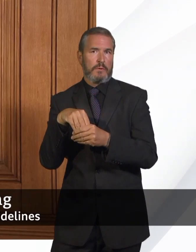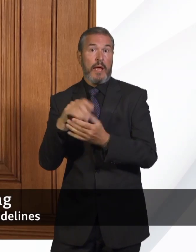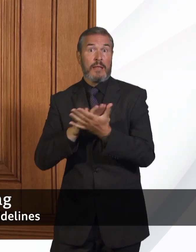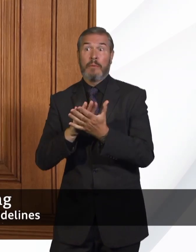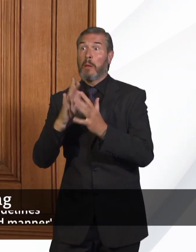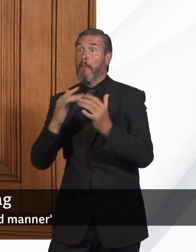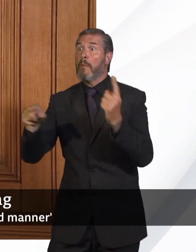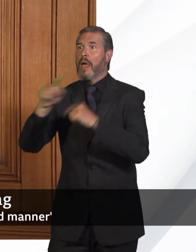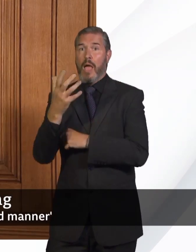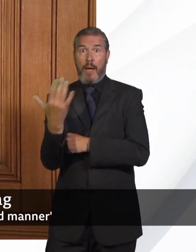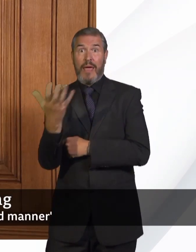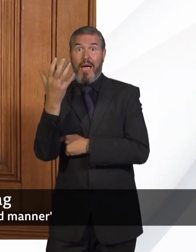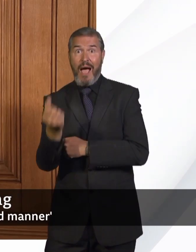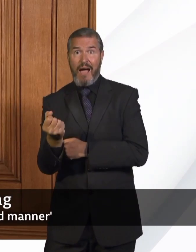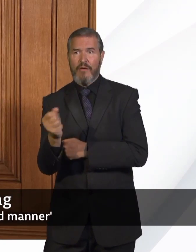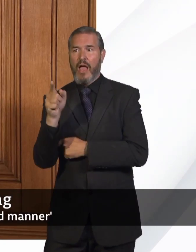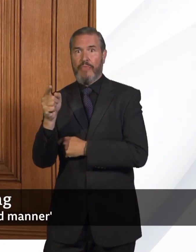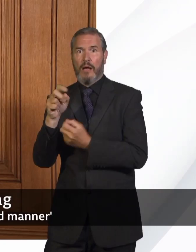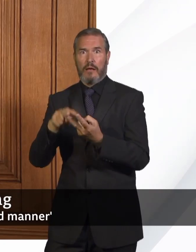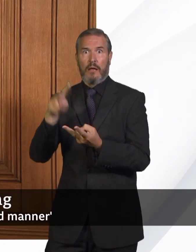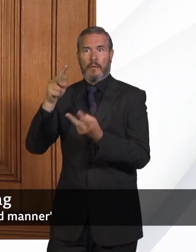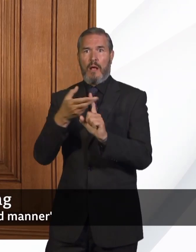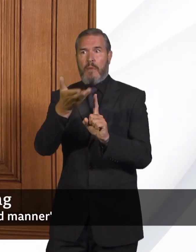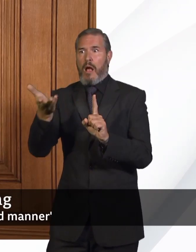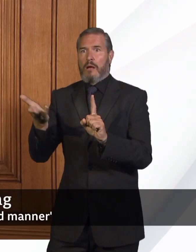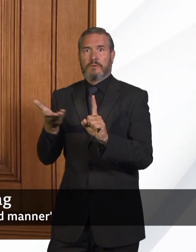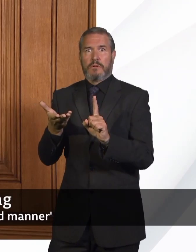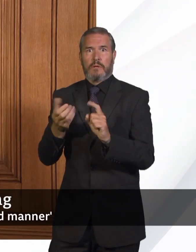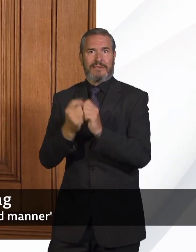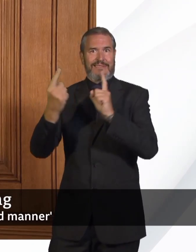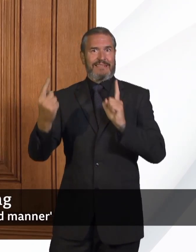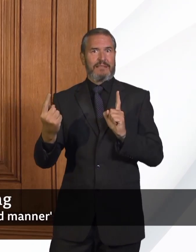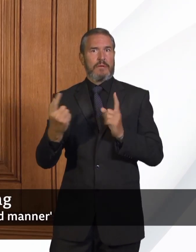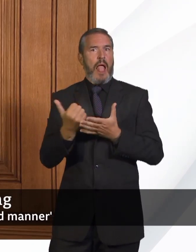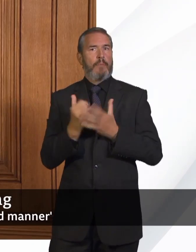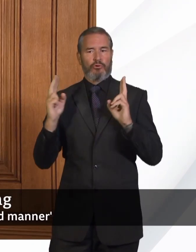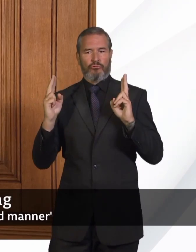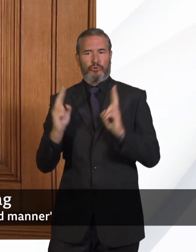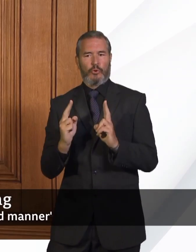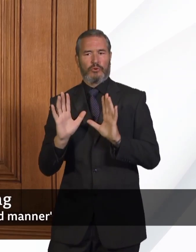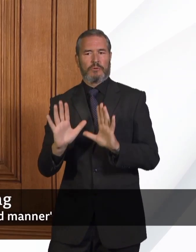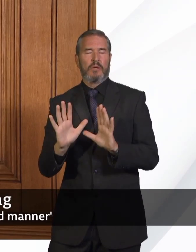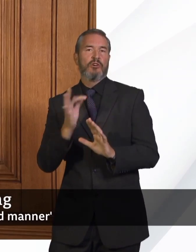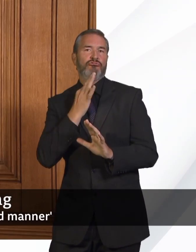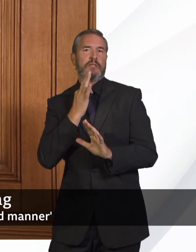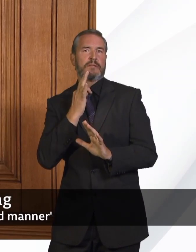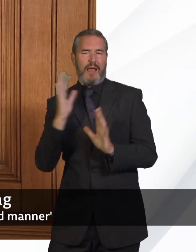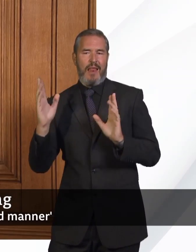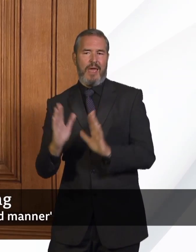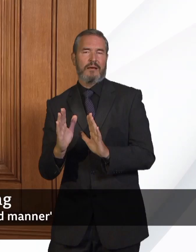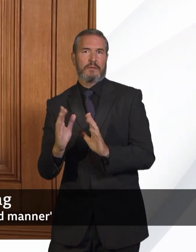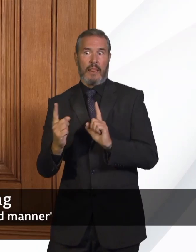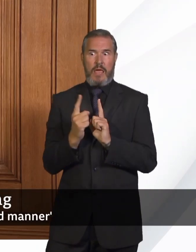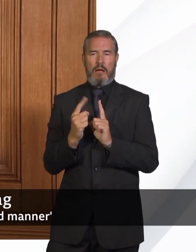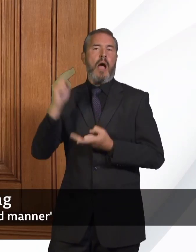in the population have got this illness, combined with what's a safe distance, gives you the probability of something being passed on.